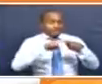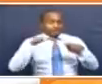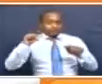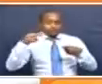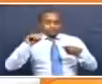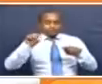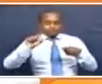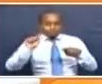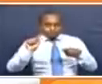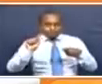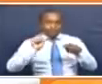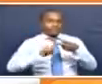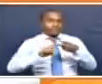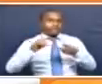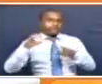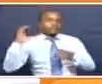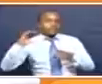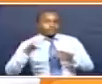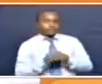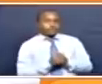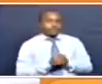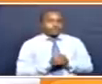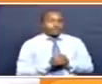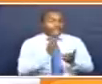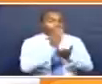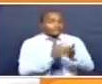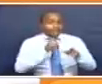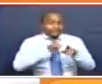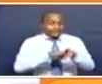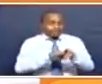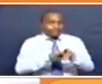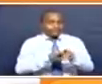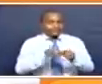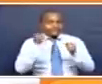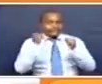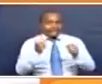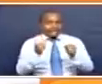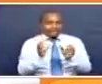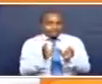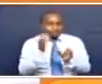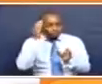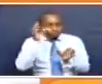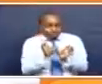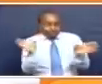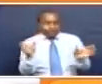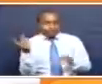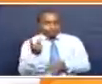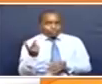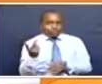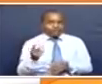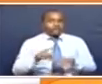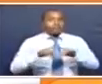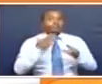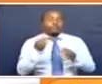said he started dealing with the ghosts. Sometimes it's very difficult to place a finger on it. But I want to tell the employees in Tharaka